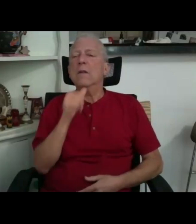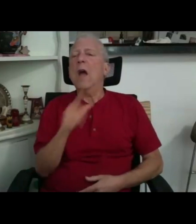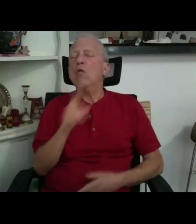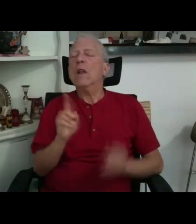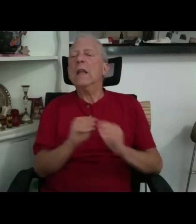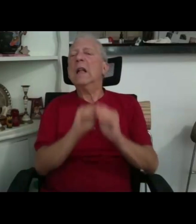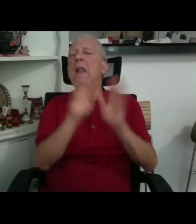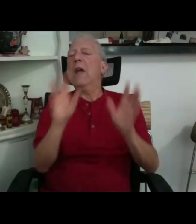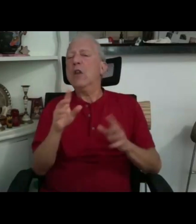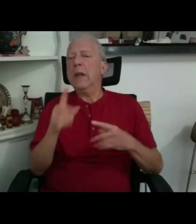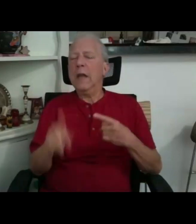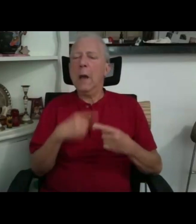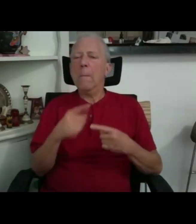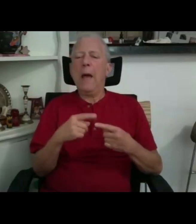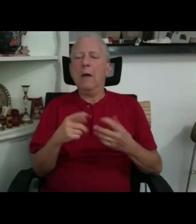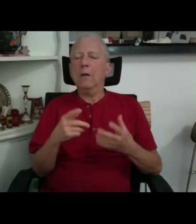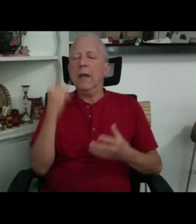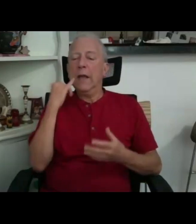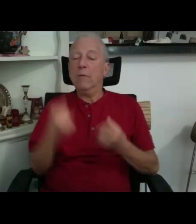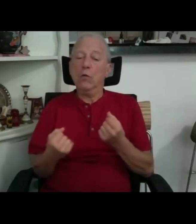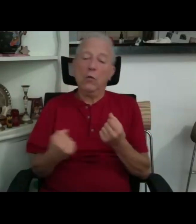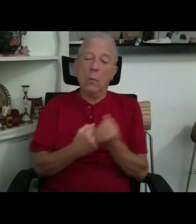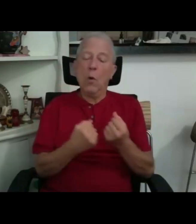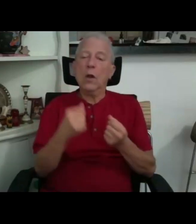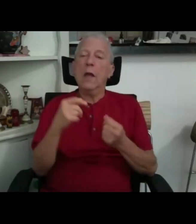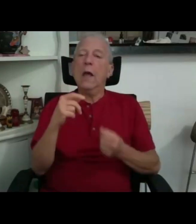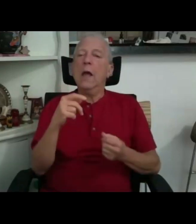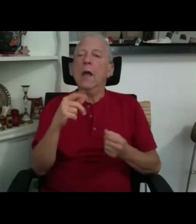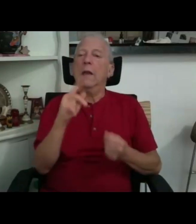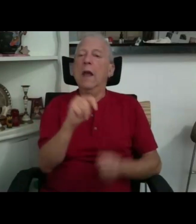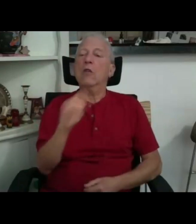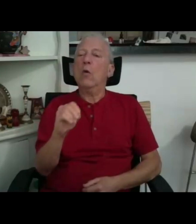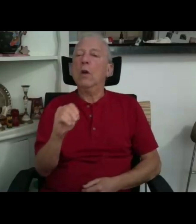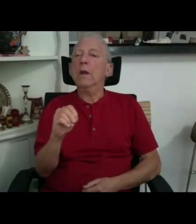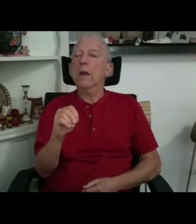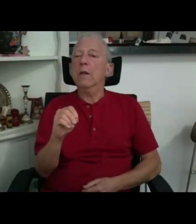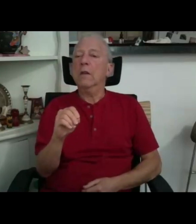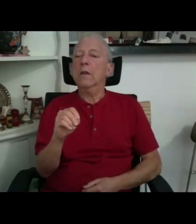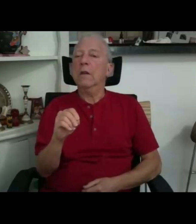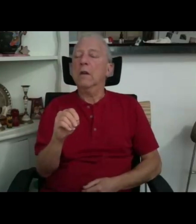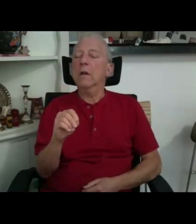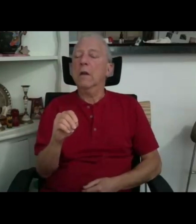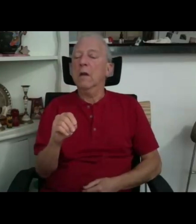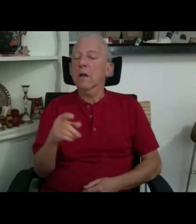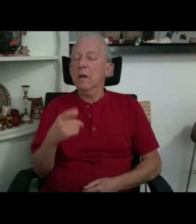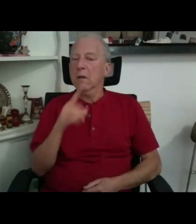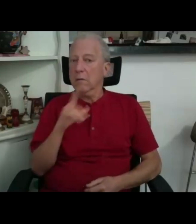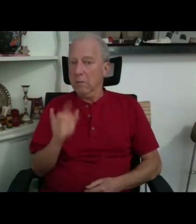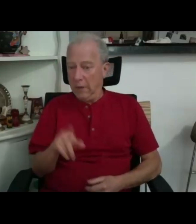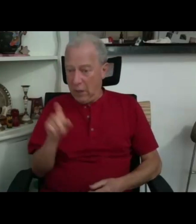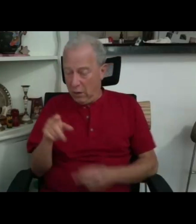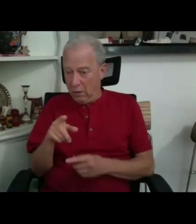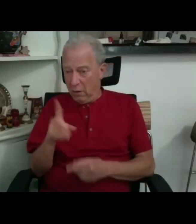clarity about whether your support for a terrorist organization has to be knowing. Like, do you have to know that this is